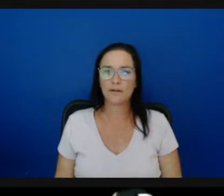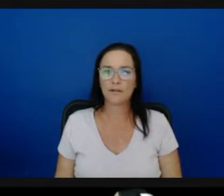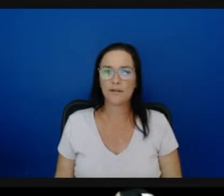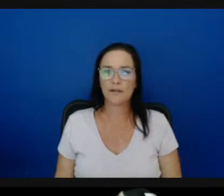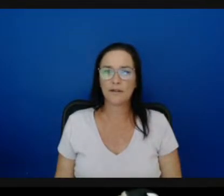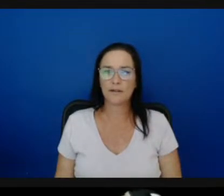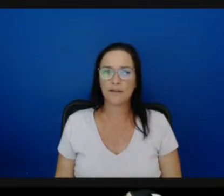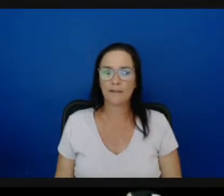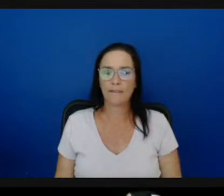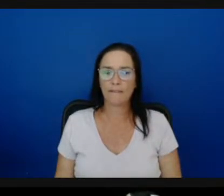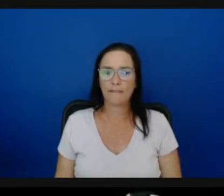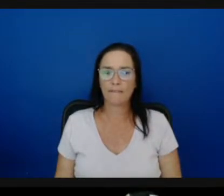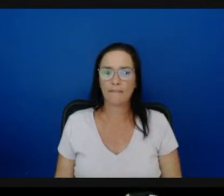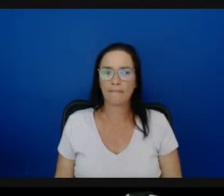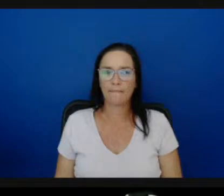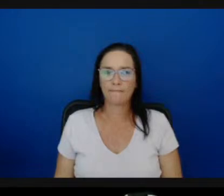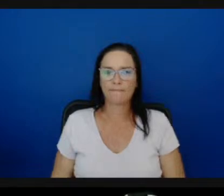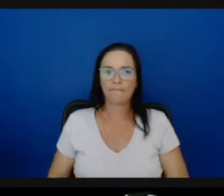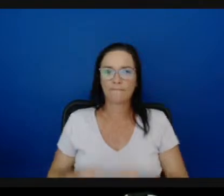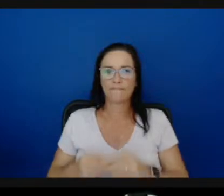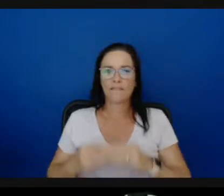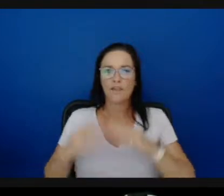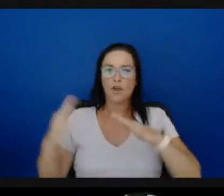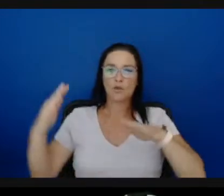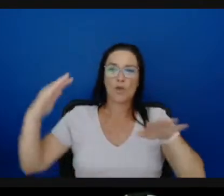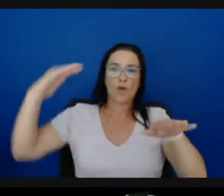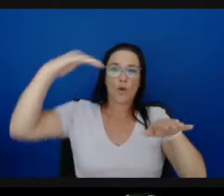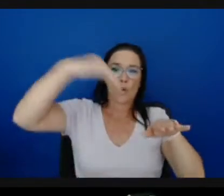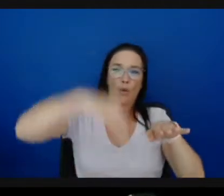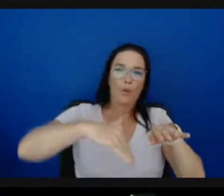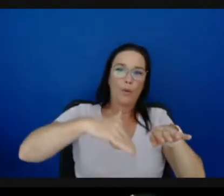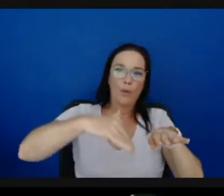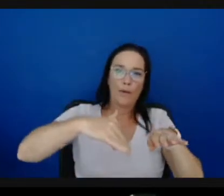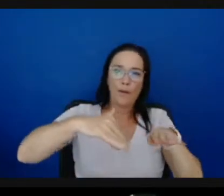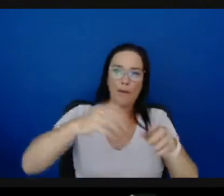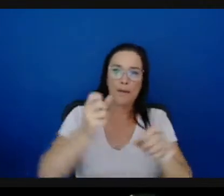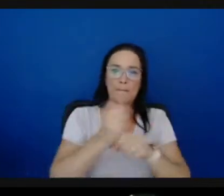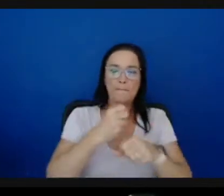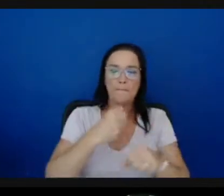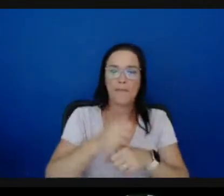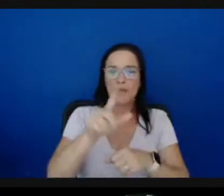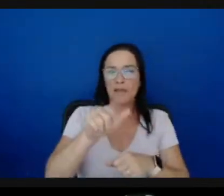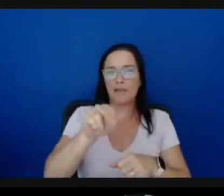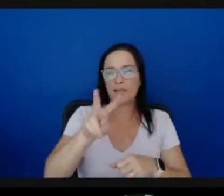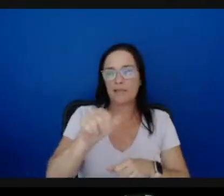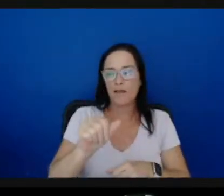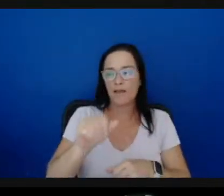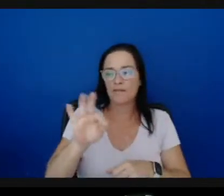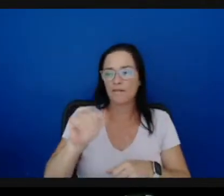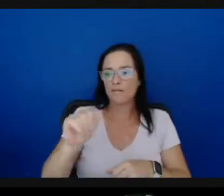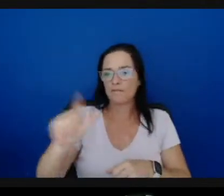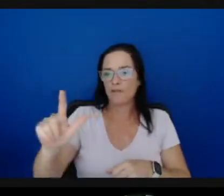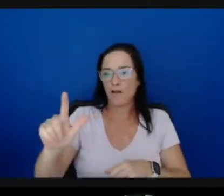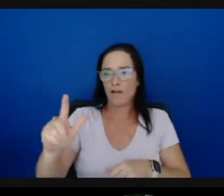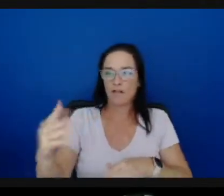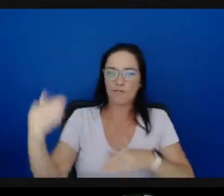Here it plunges over an 8-foot road cut, making a miniature lava fall onto the road.